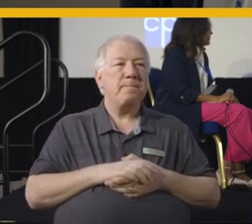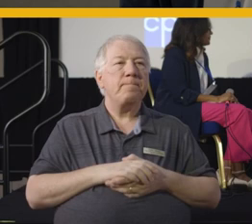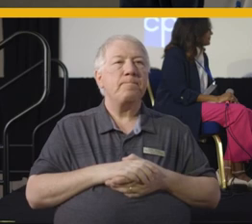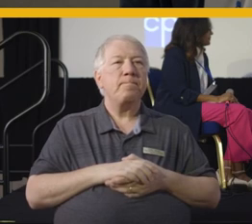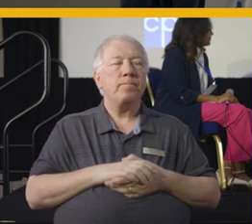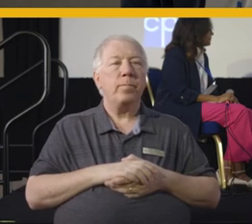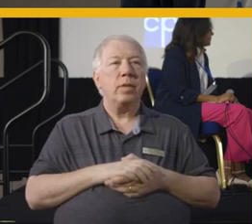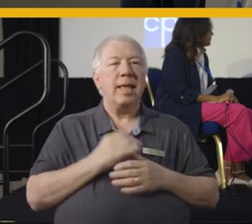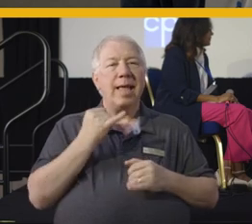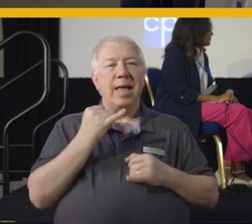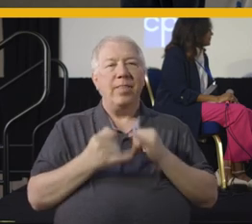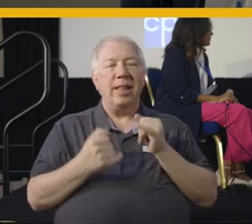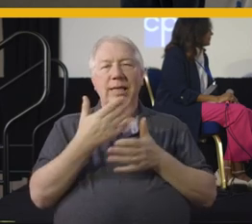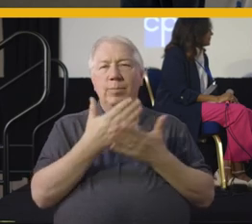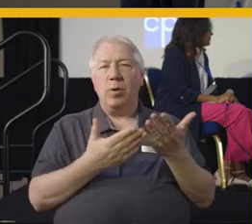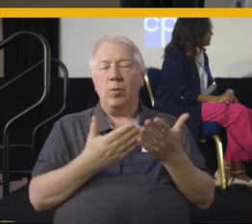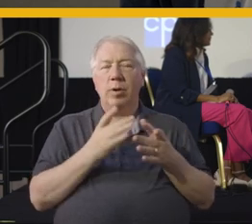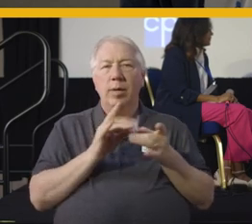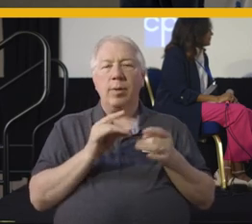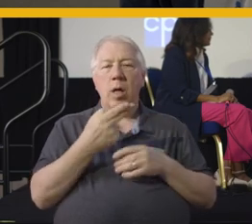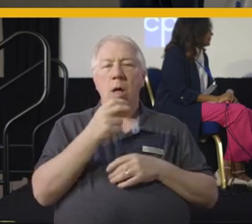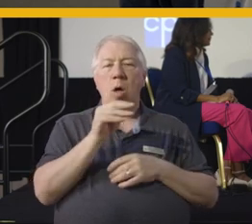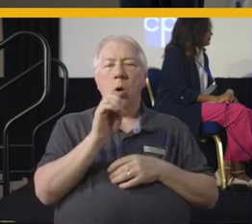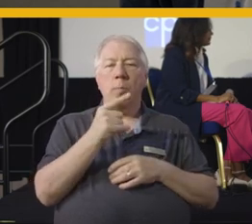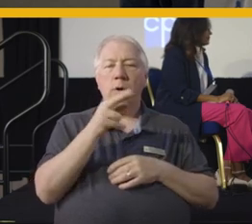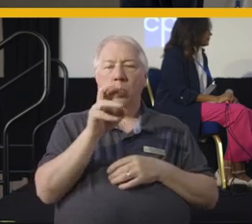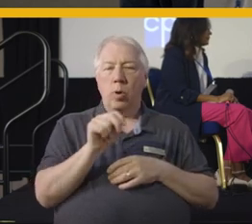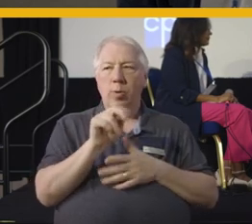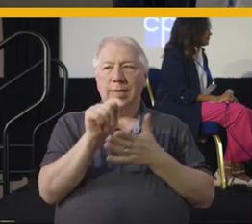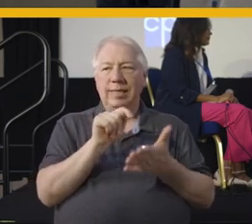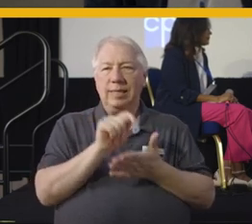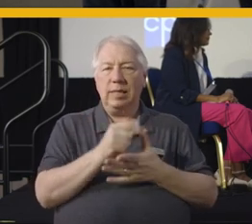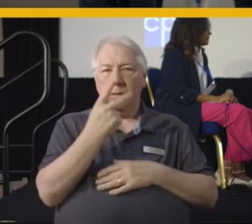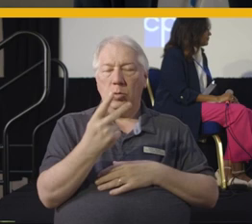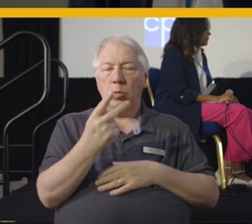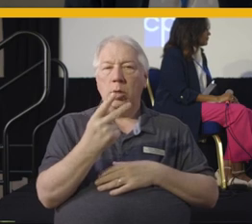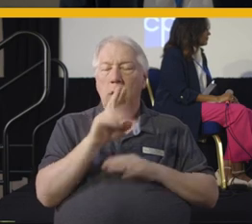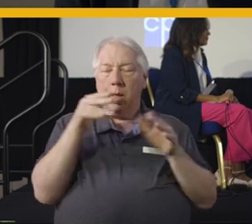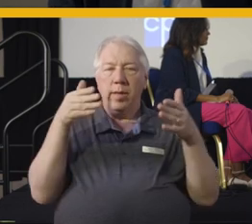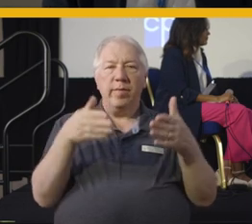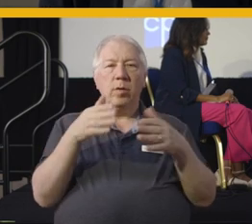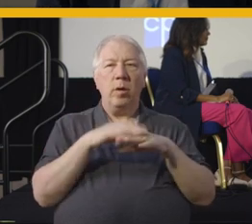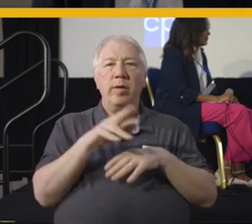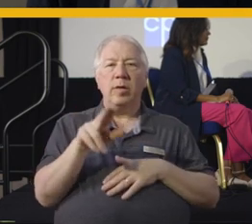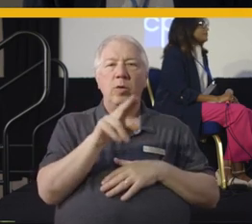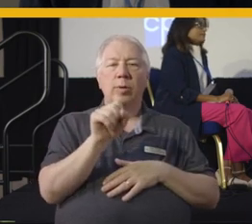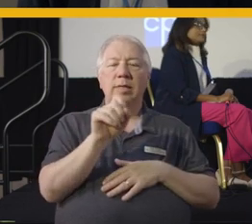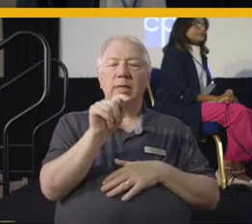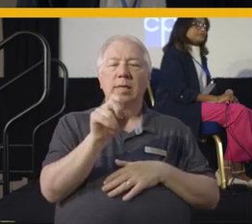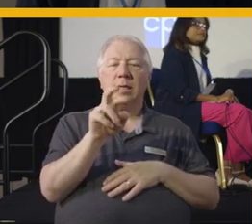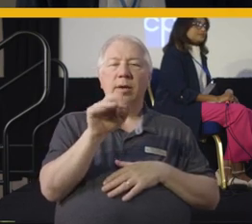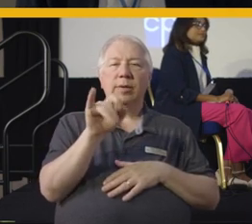The last shameless plug I wanted to make, Homegrown Season 2 is focusing on the US